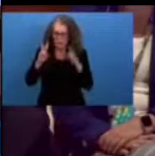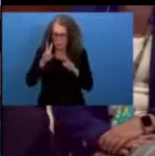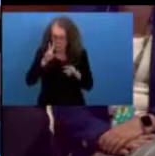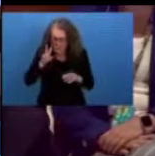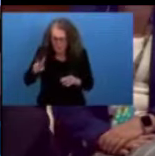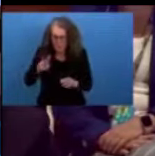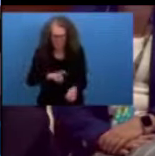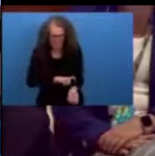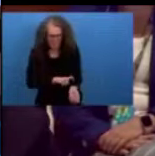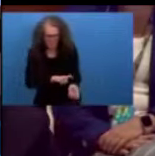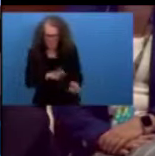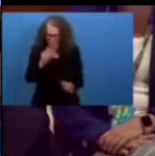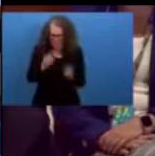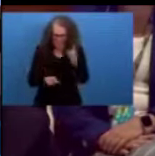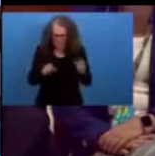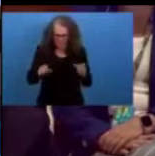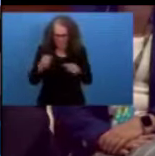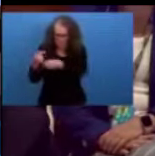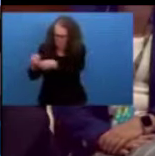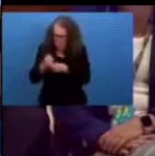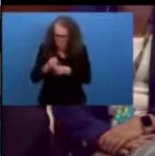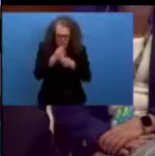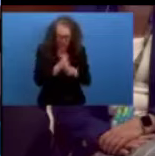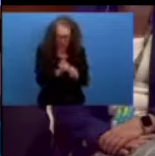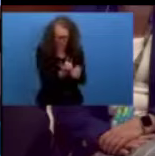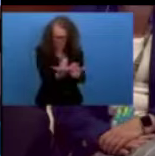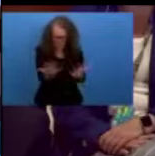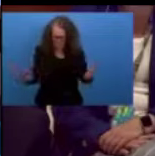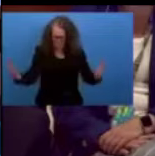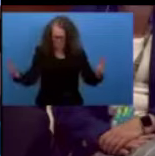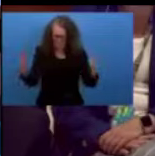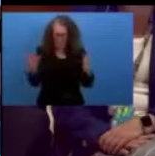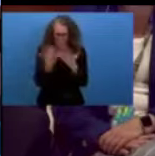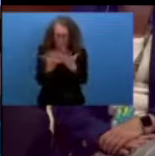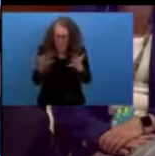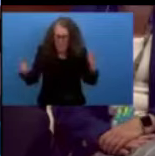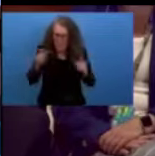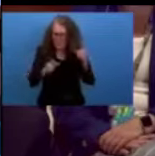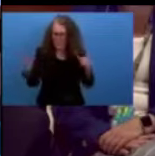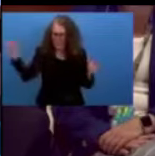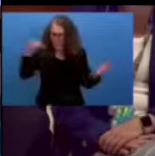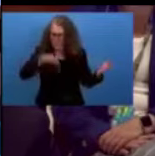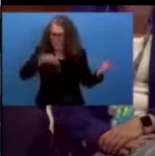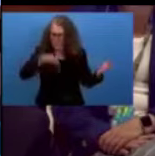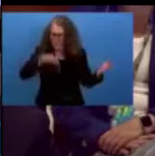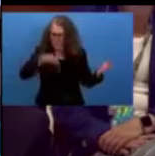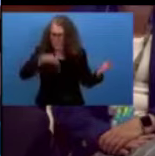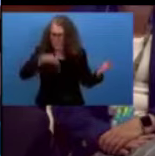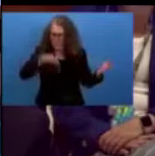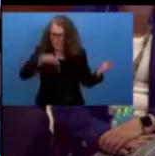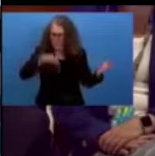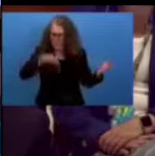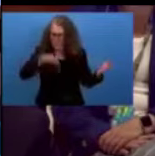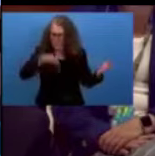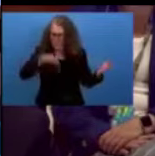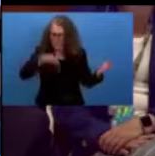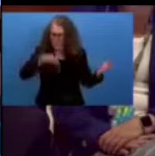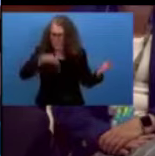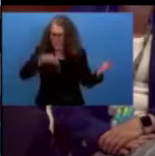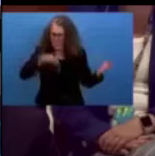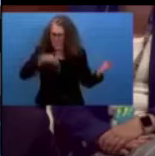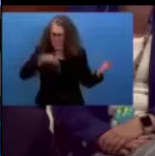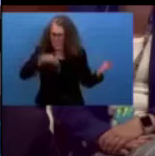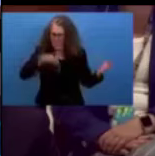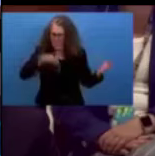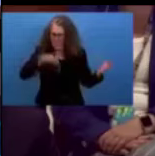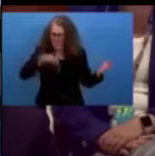peoples, representatives and organizations here in large numbers and from all tại mọi lẽ cơ